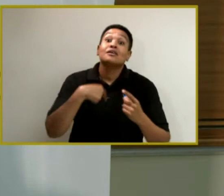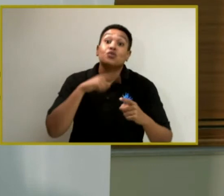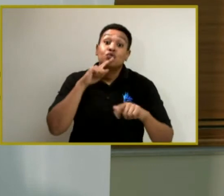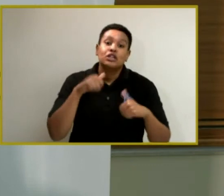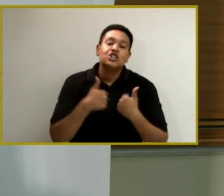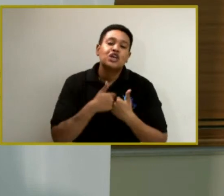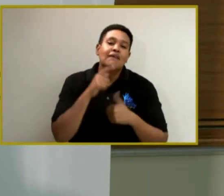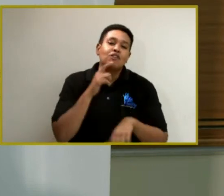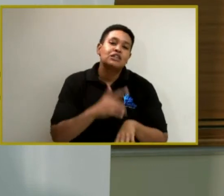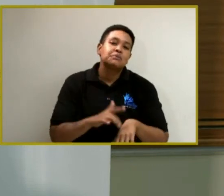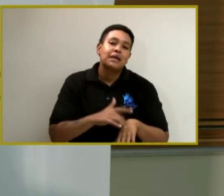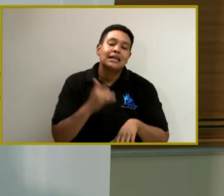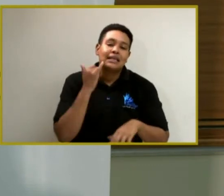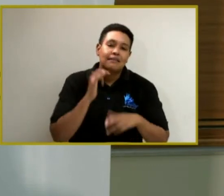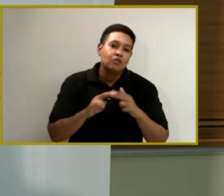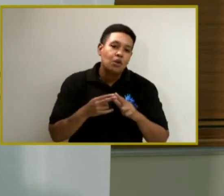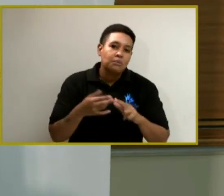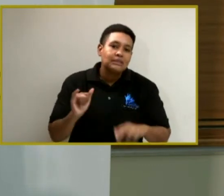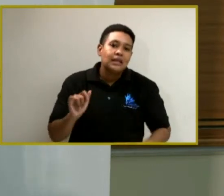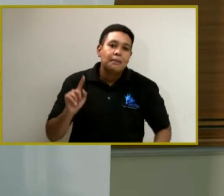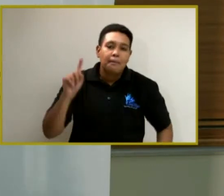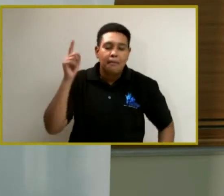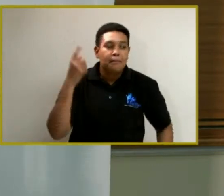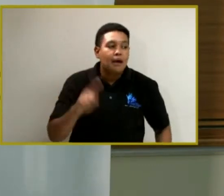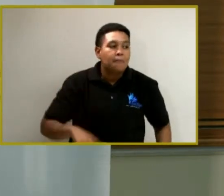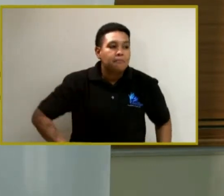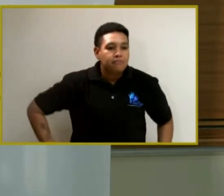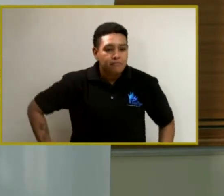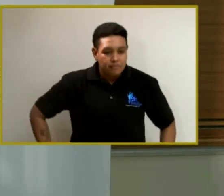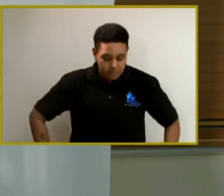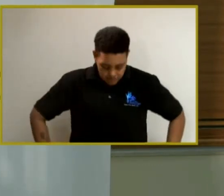for space if our numbers continue to rise.